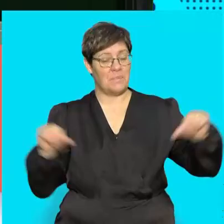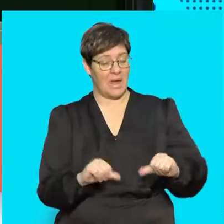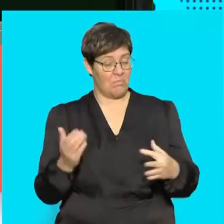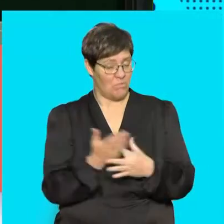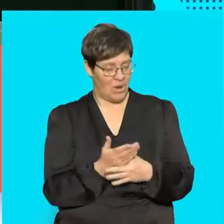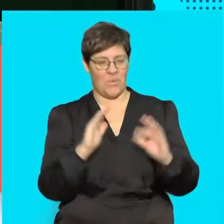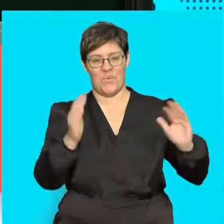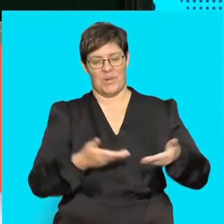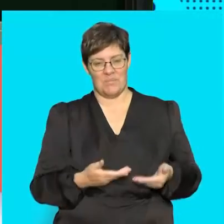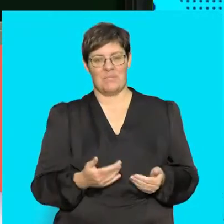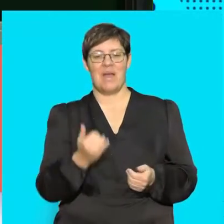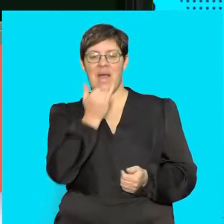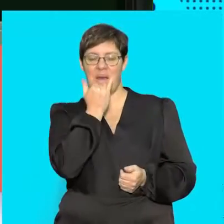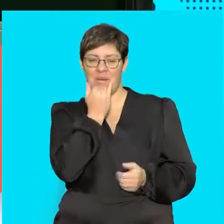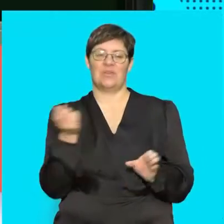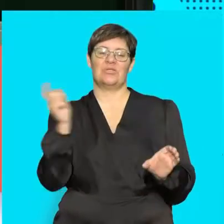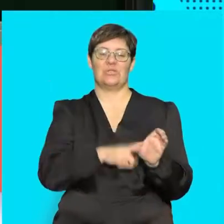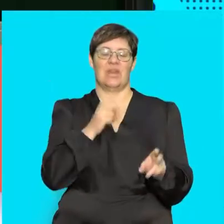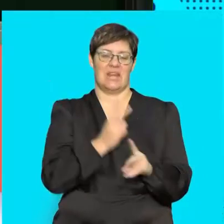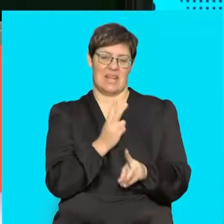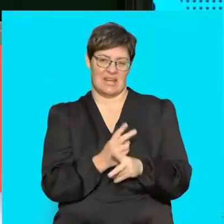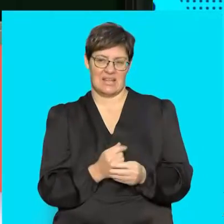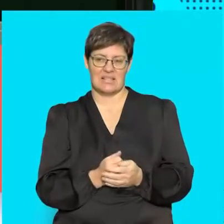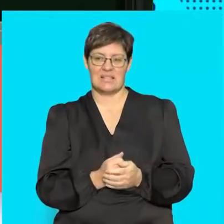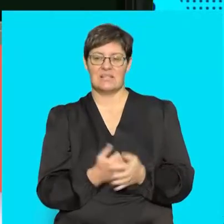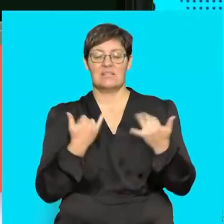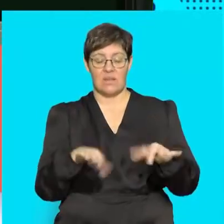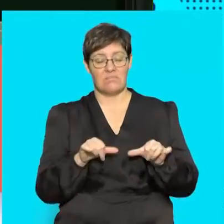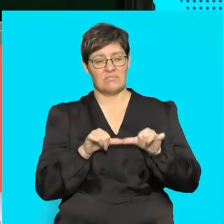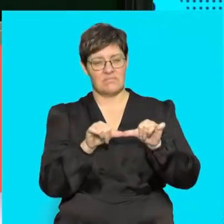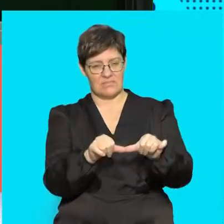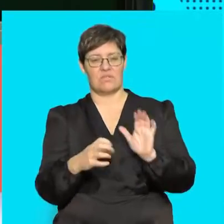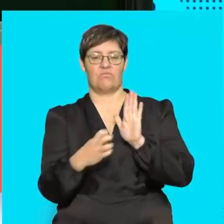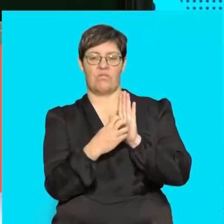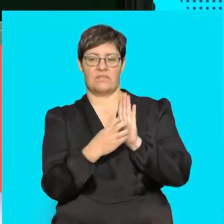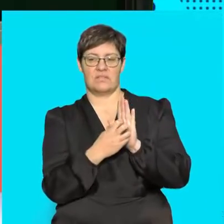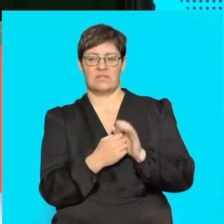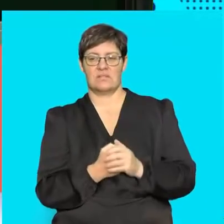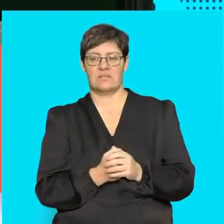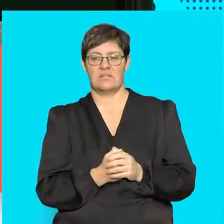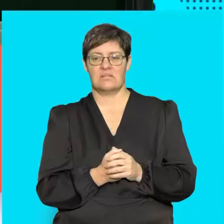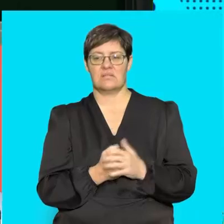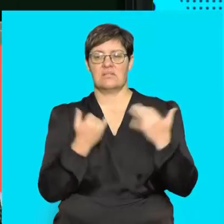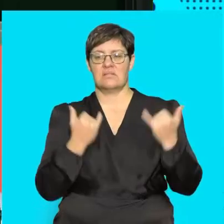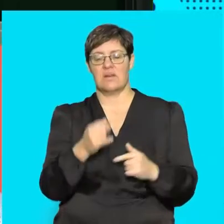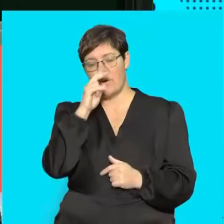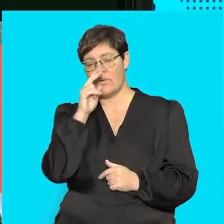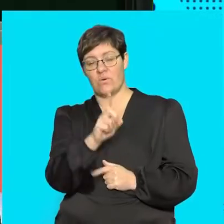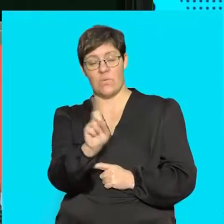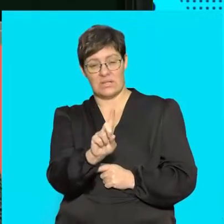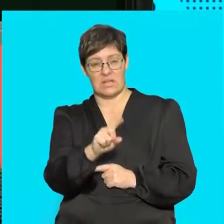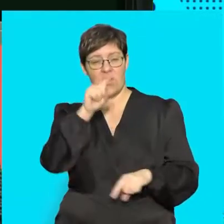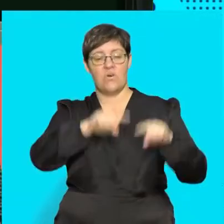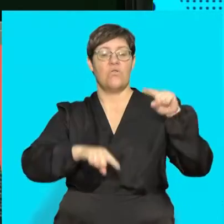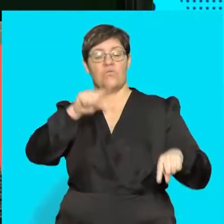Welcome back from the break. I'm glad that you could join me again. We're going to go on with graphs, but this time we're going to look at